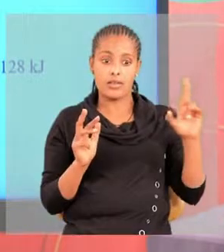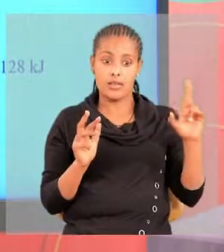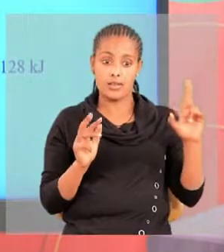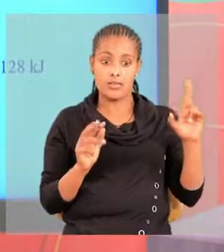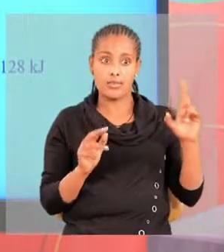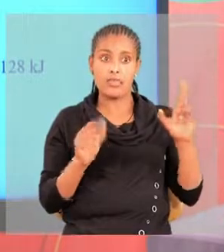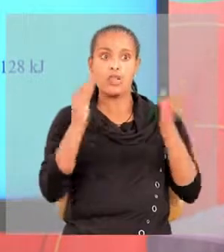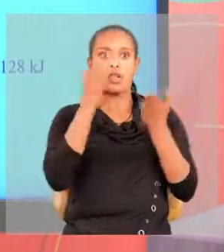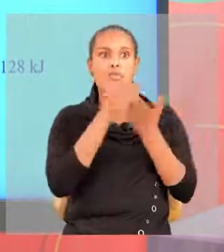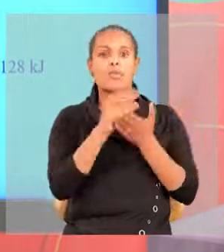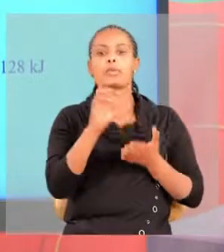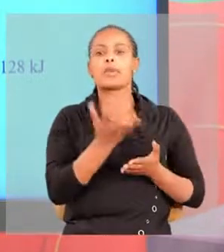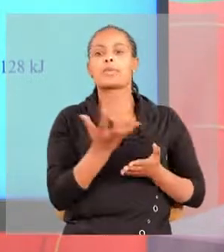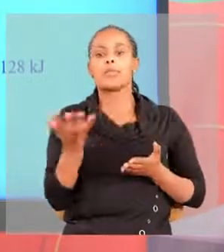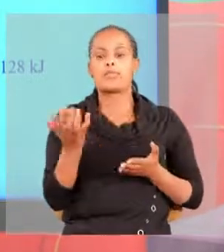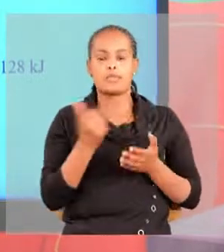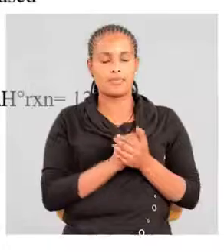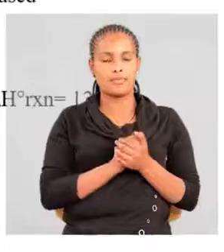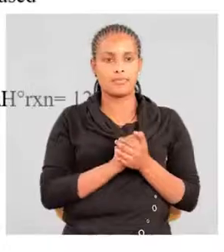removed substance.